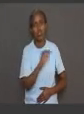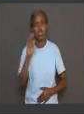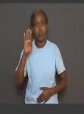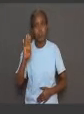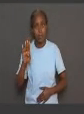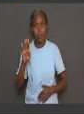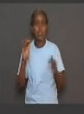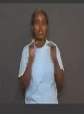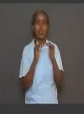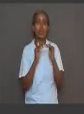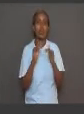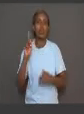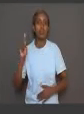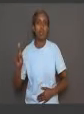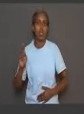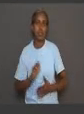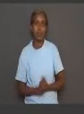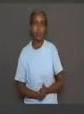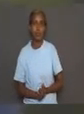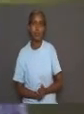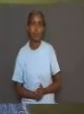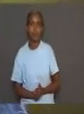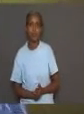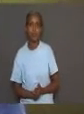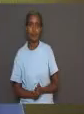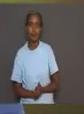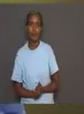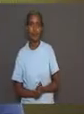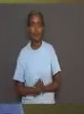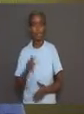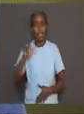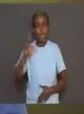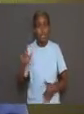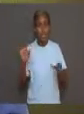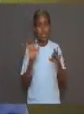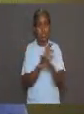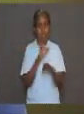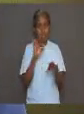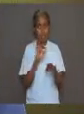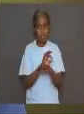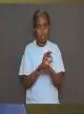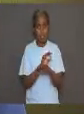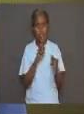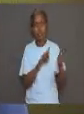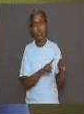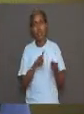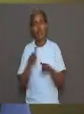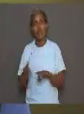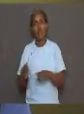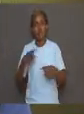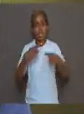and b equals 1. A linear function is also